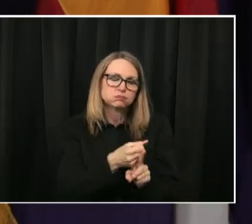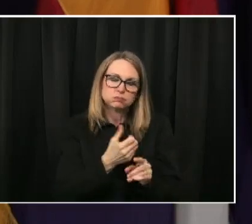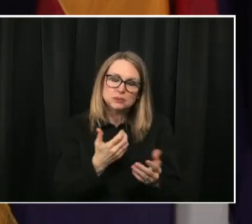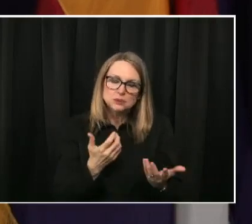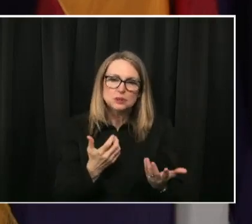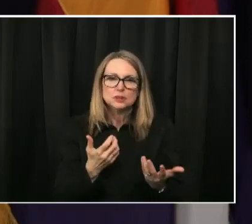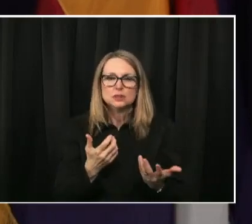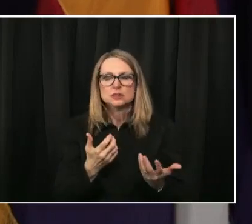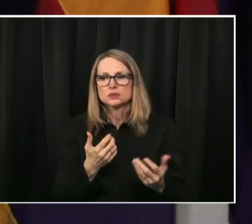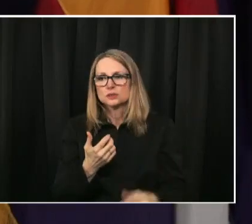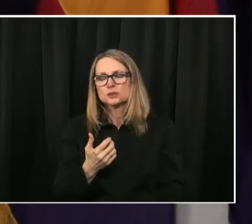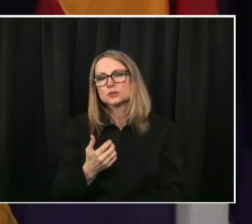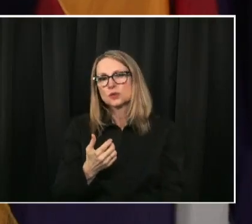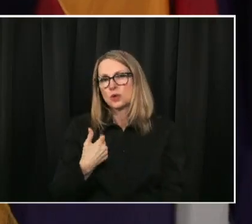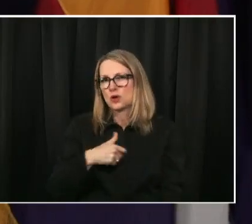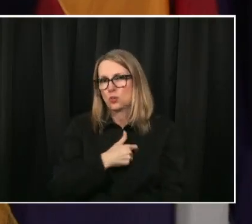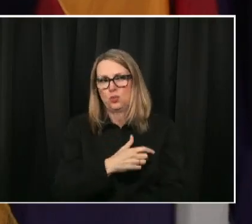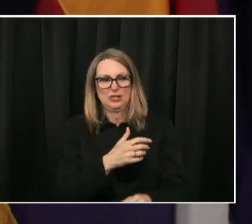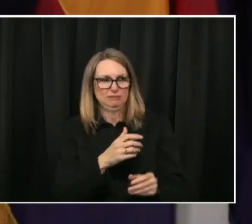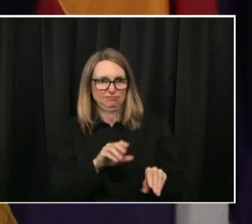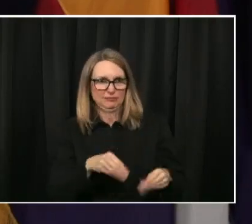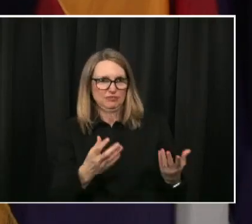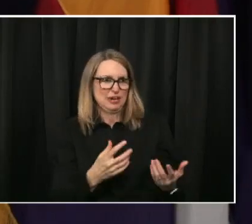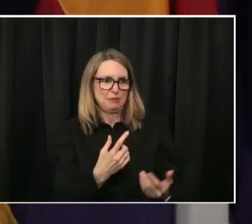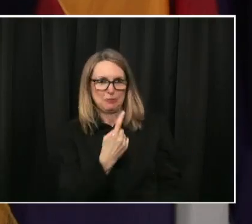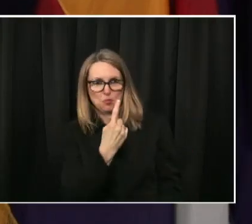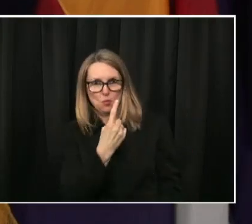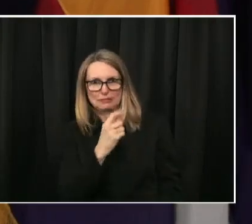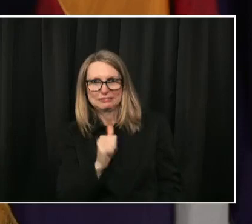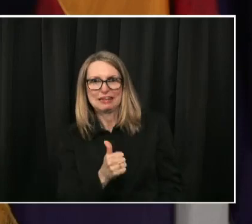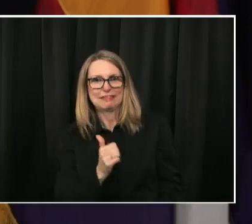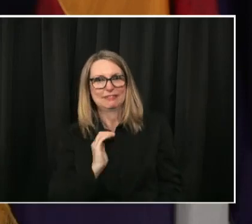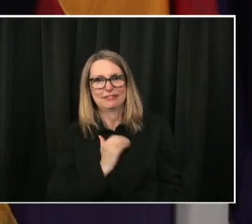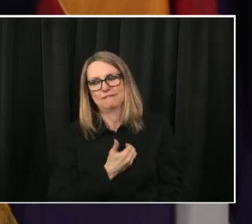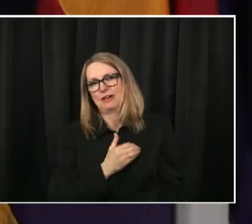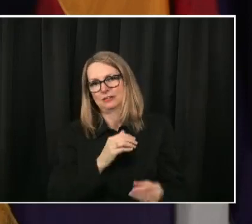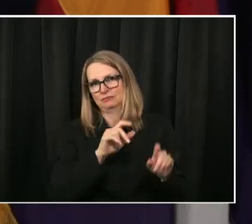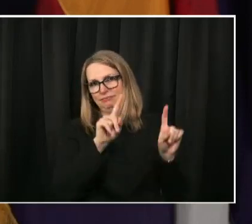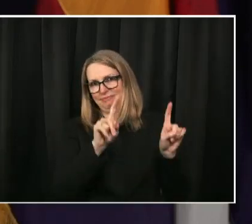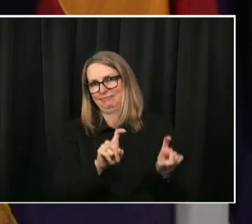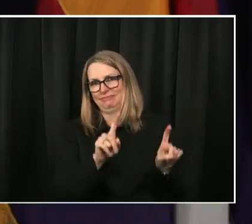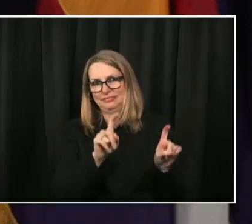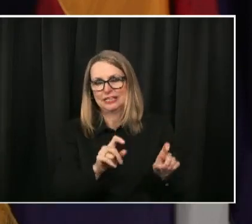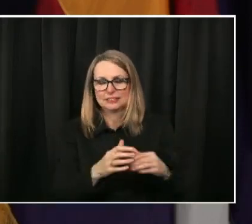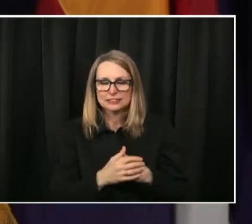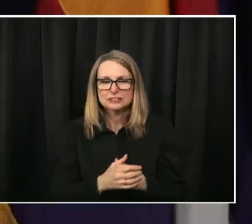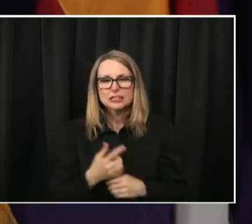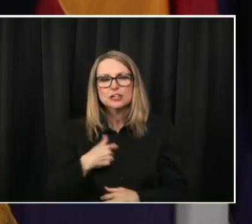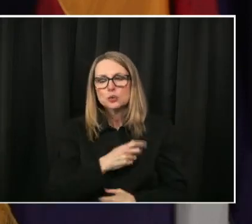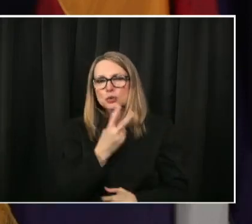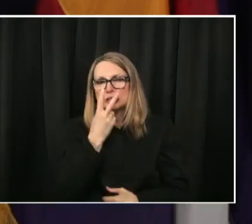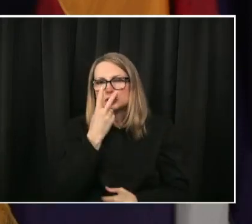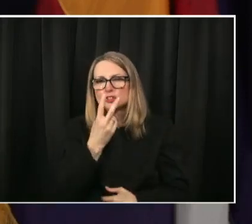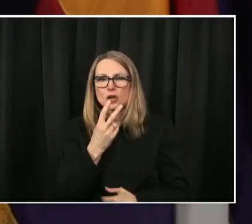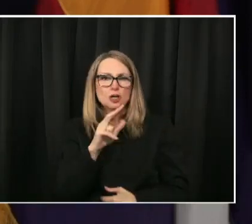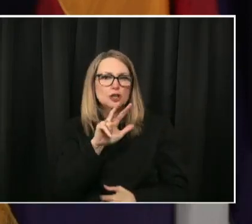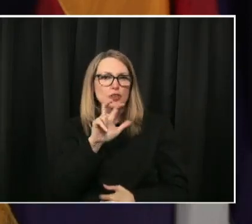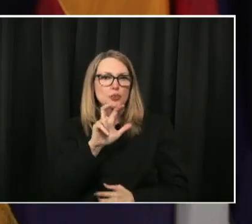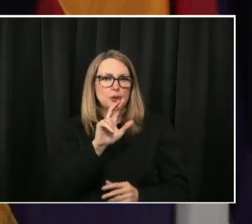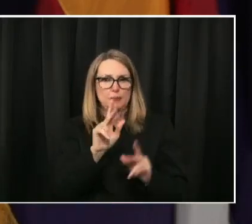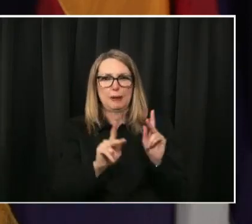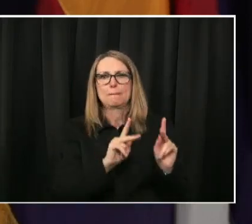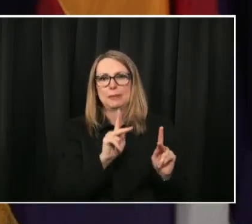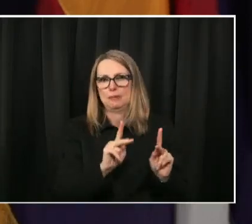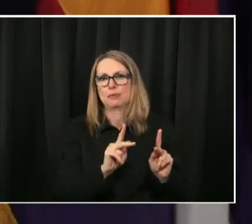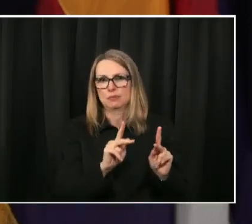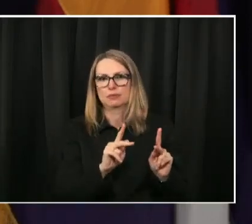Really one-tenth the level of our normal tests, and about just over 300 positive cases. So we'll see. The testing